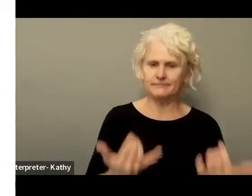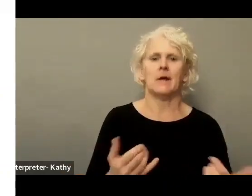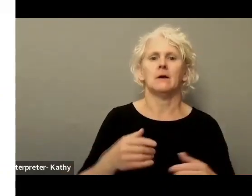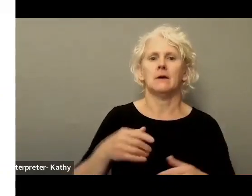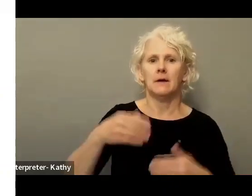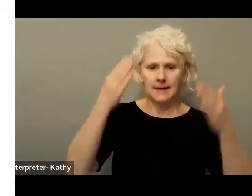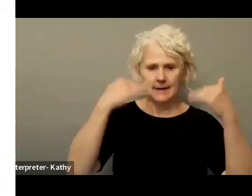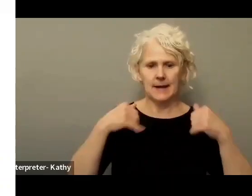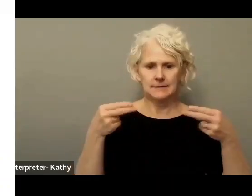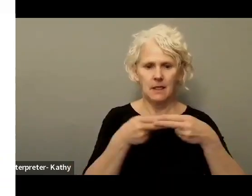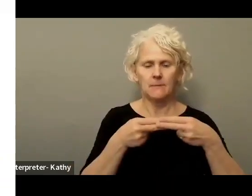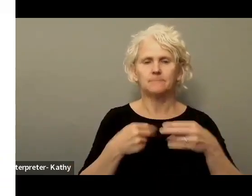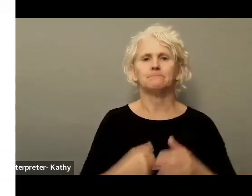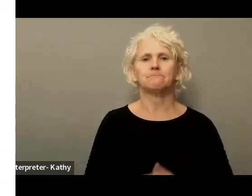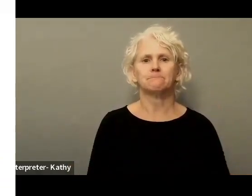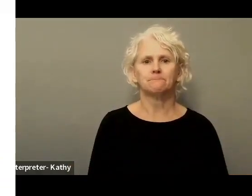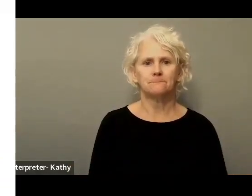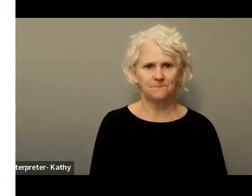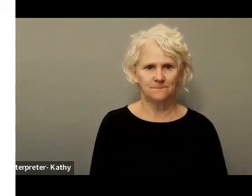slide.